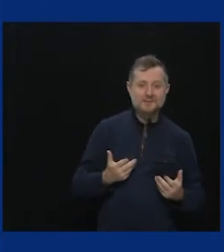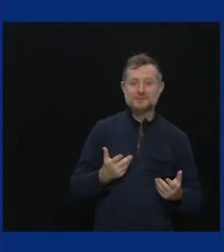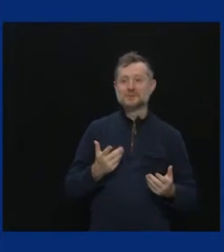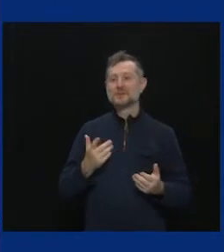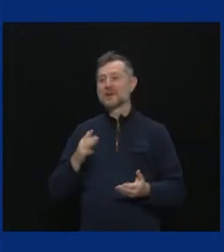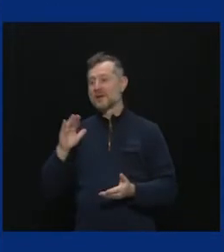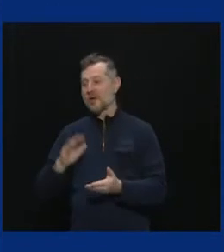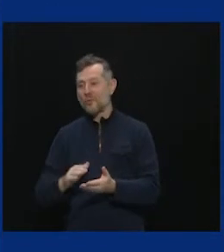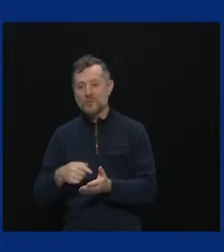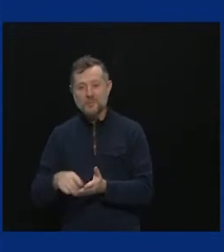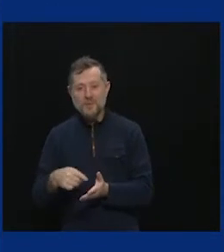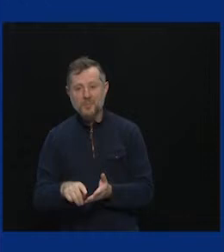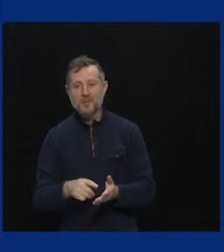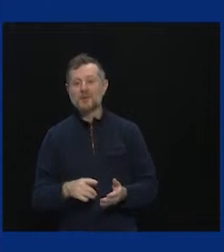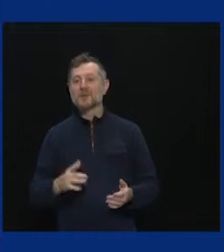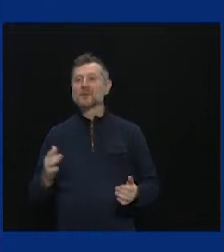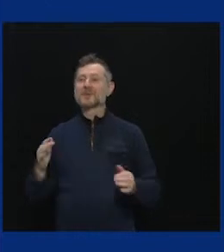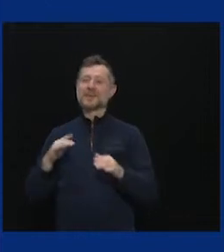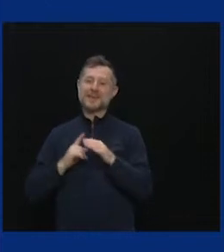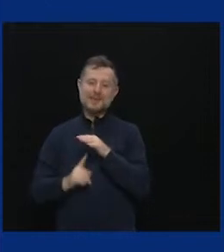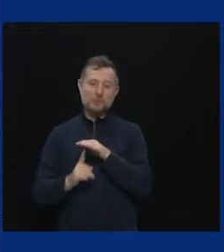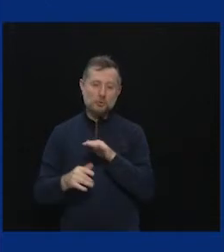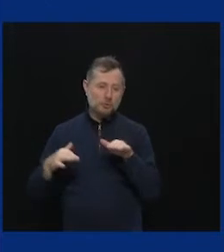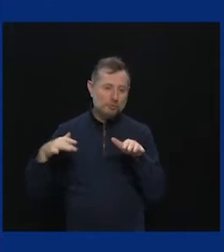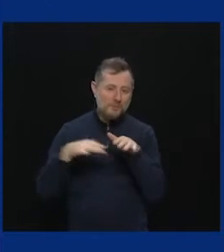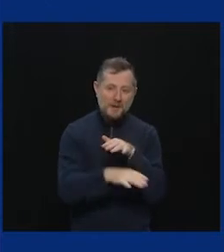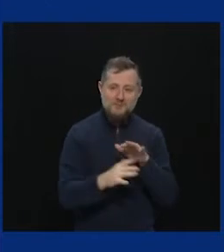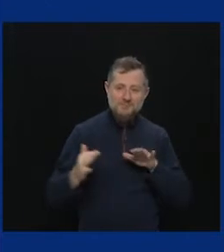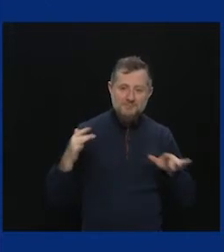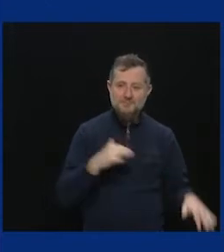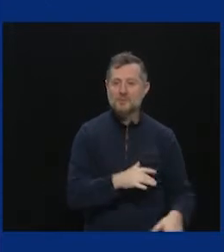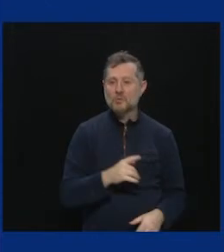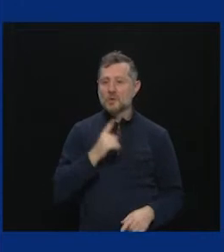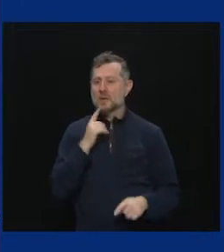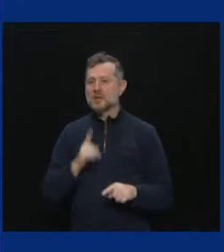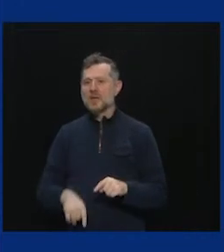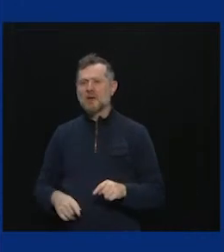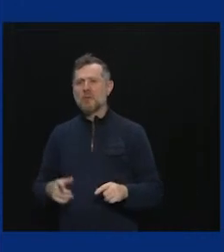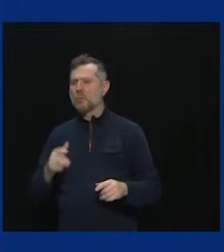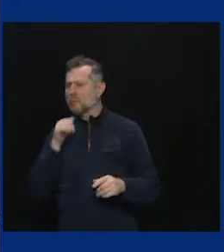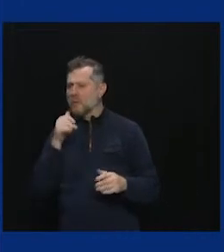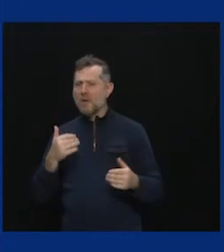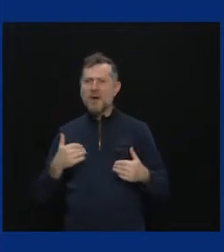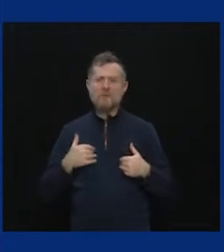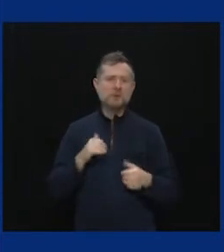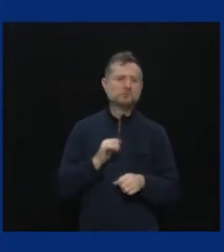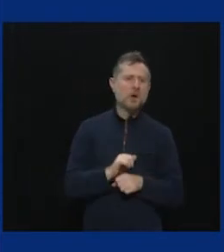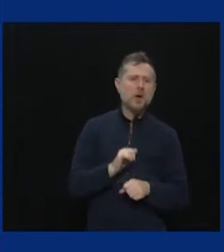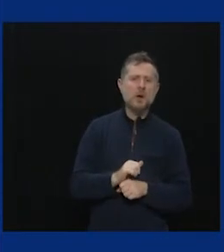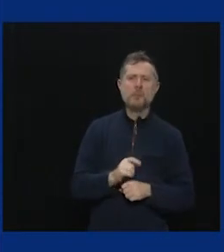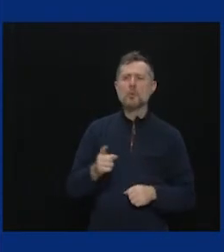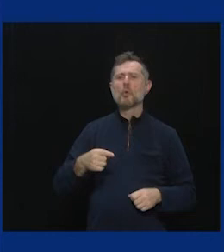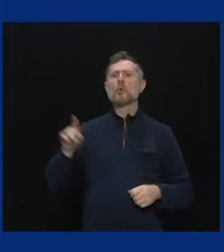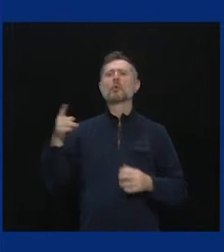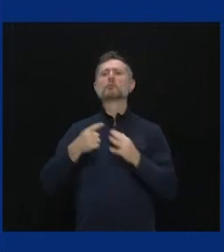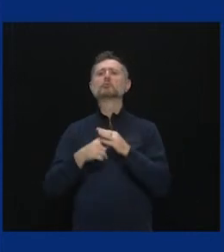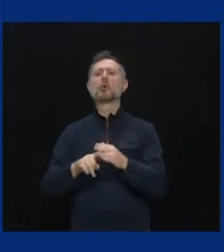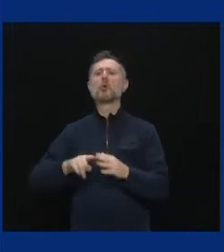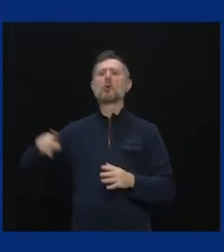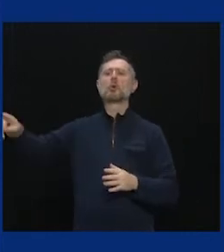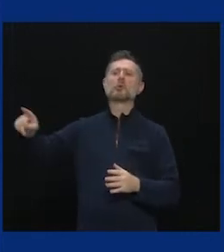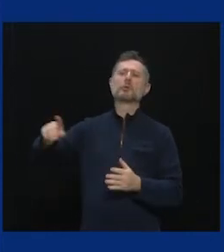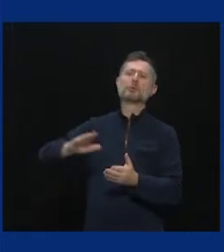don't have your job here, why don't you go work in advanced manufacturing, or why don't you go pick up a job coding, or why don't you... That's not going to